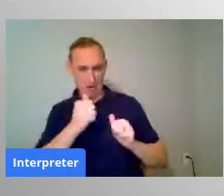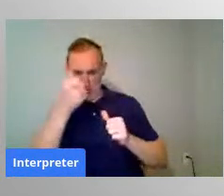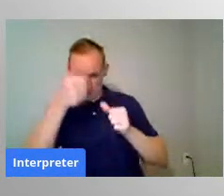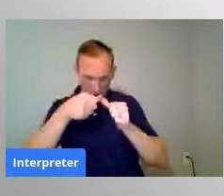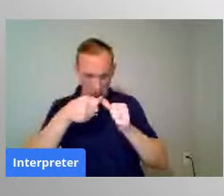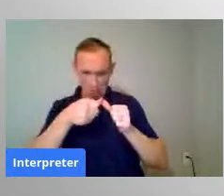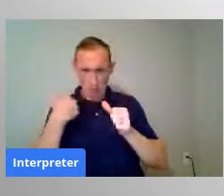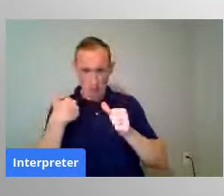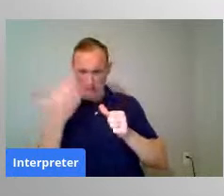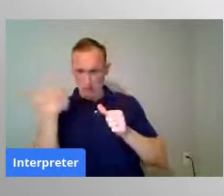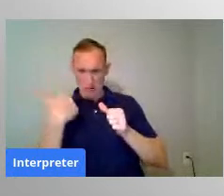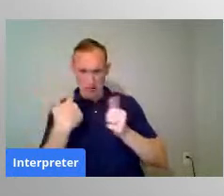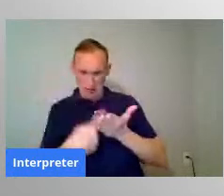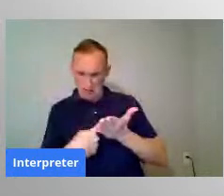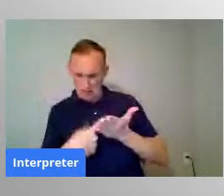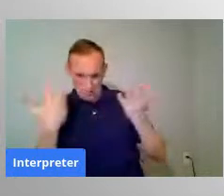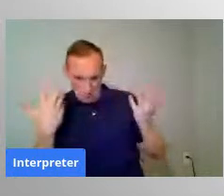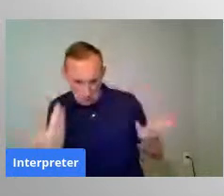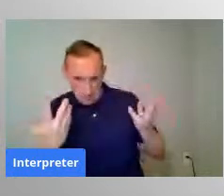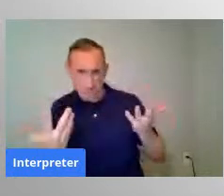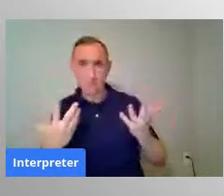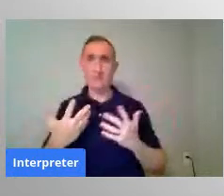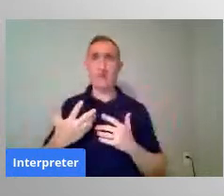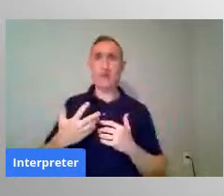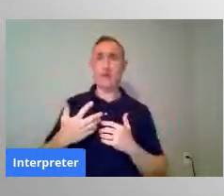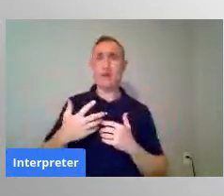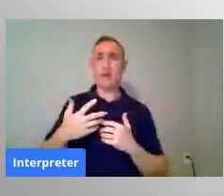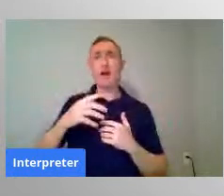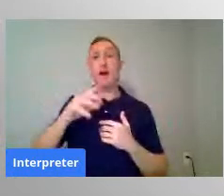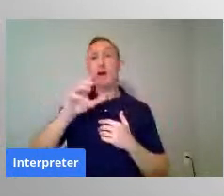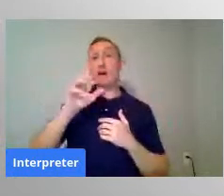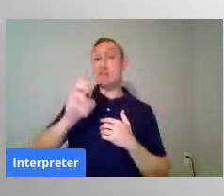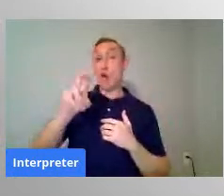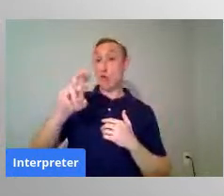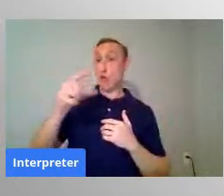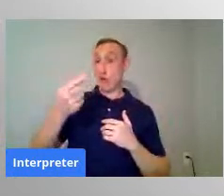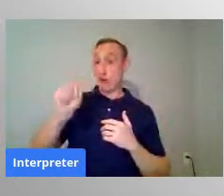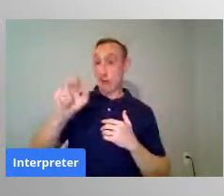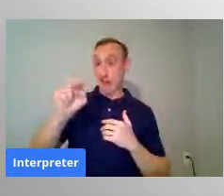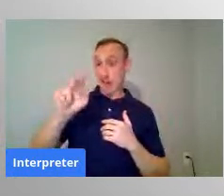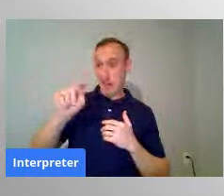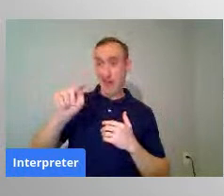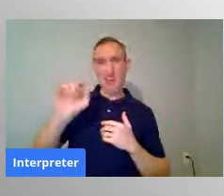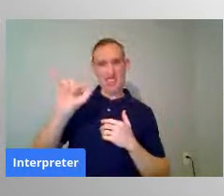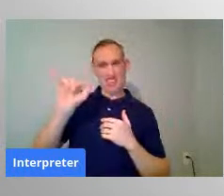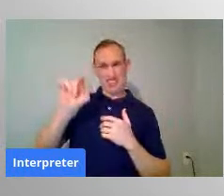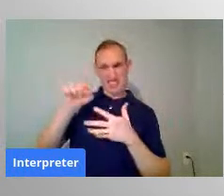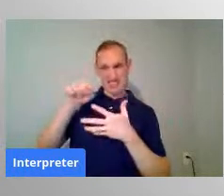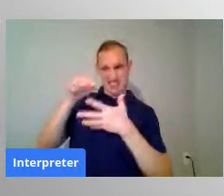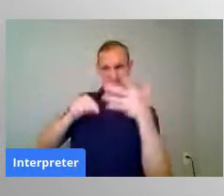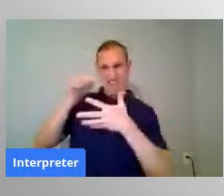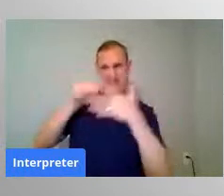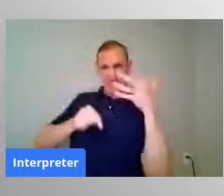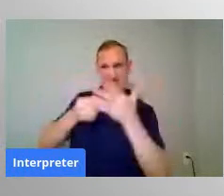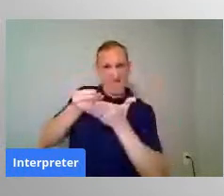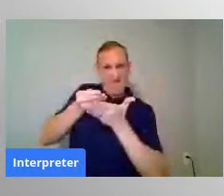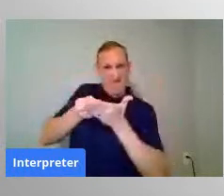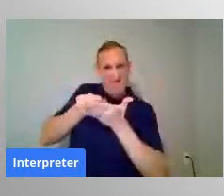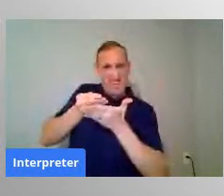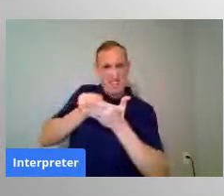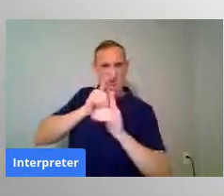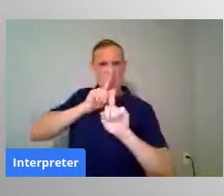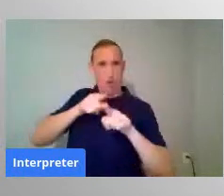Dr. Gant, I know he reviewed these financials last week. So if no one has any questions, it would be my recommendation that those